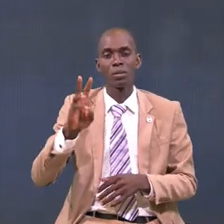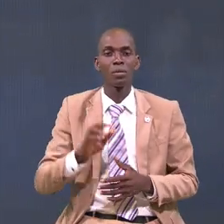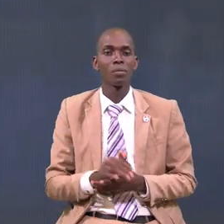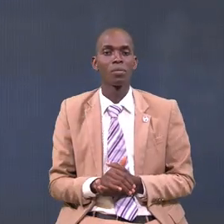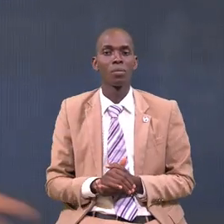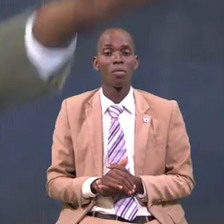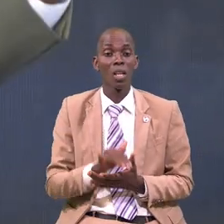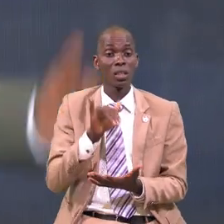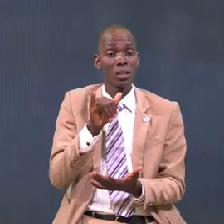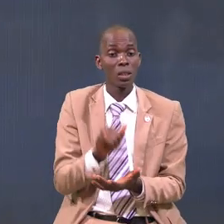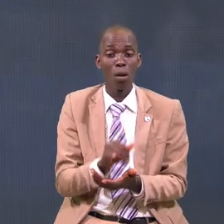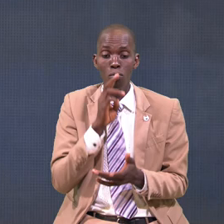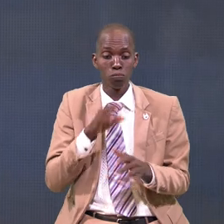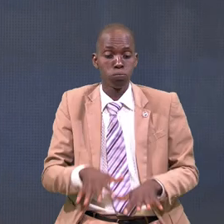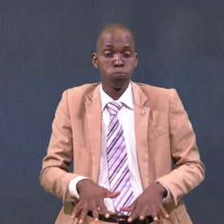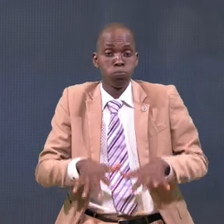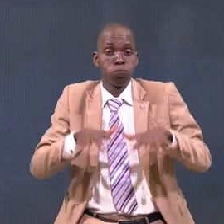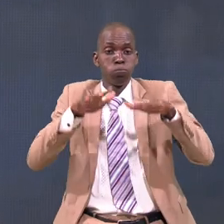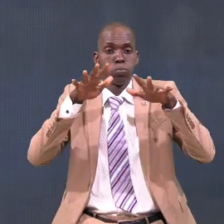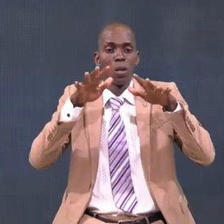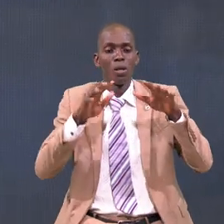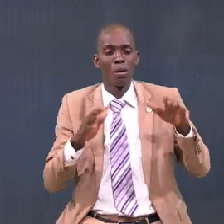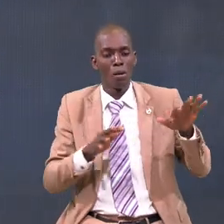That flood swept everybody away.